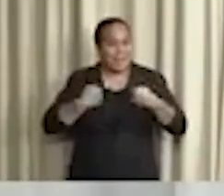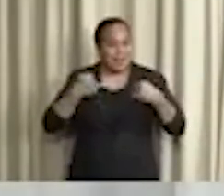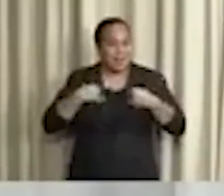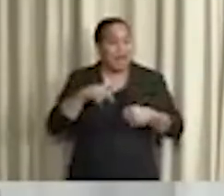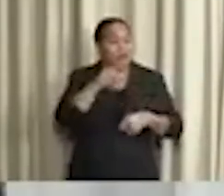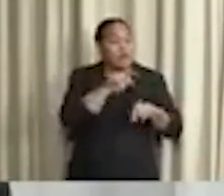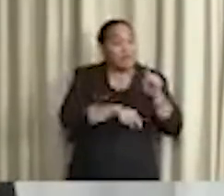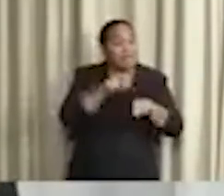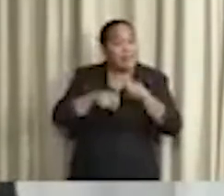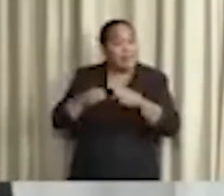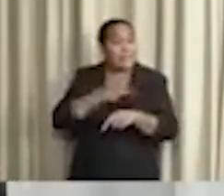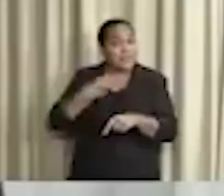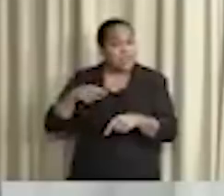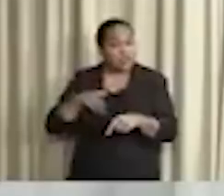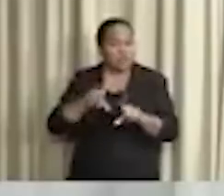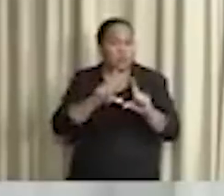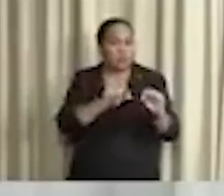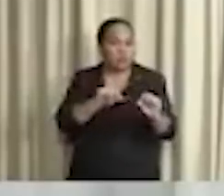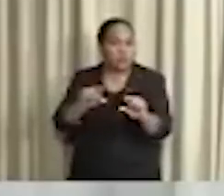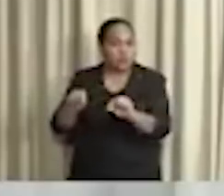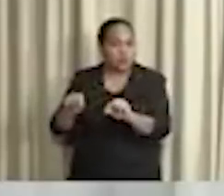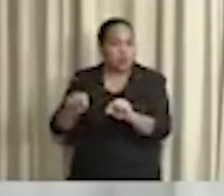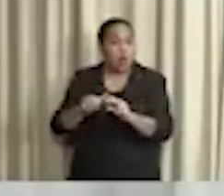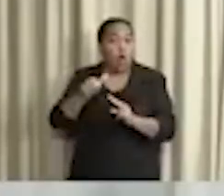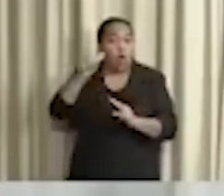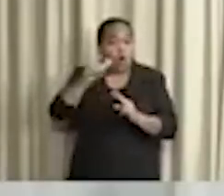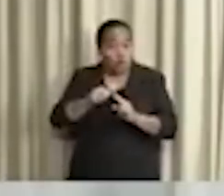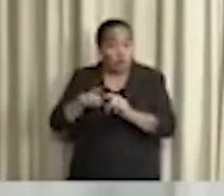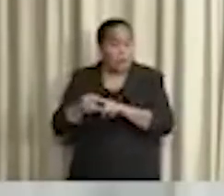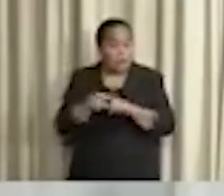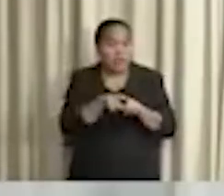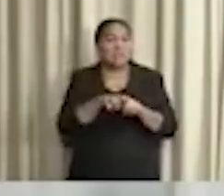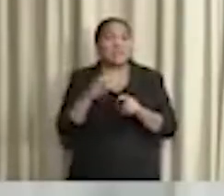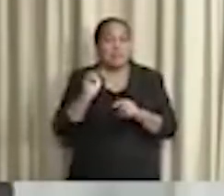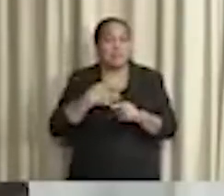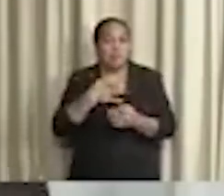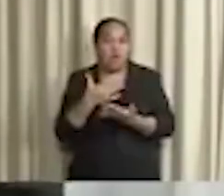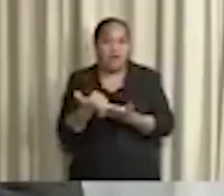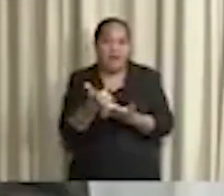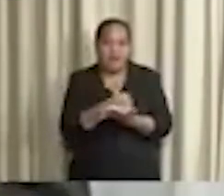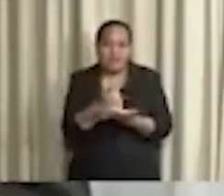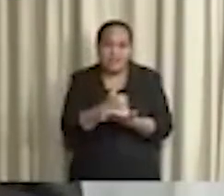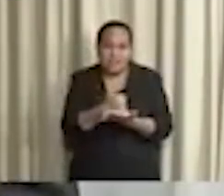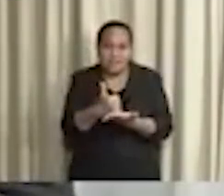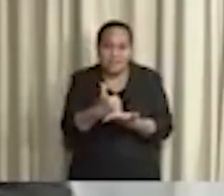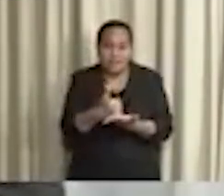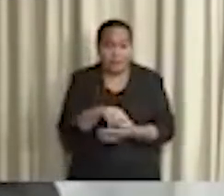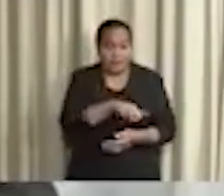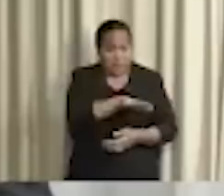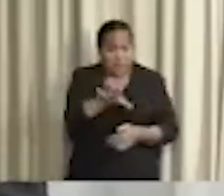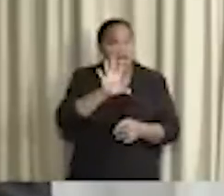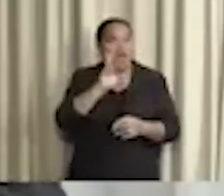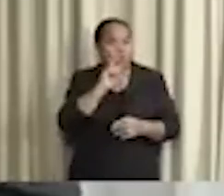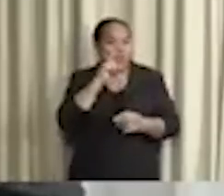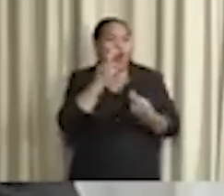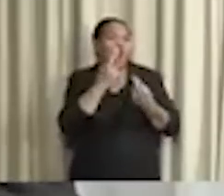and ministries and further consequential action, and they will report their progress